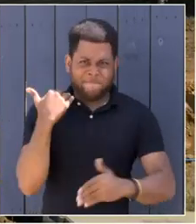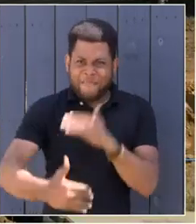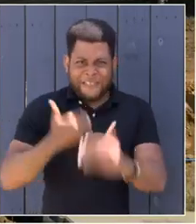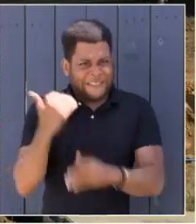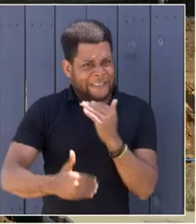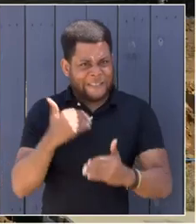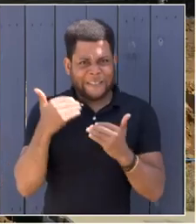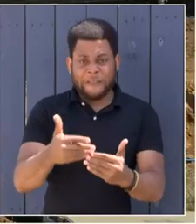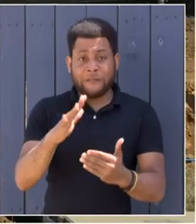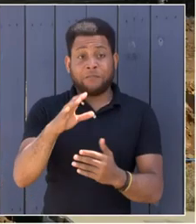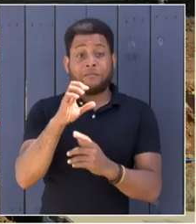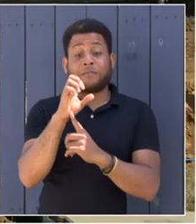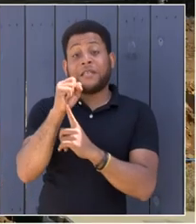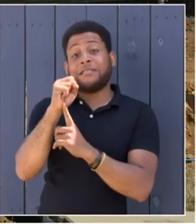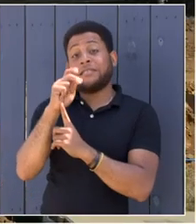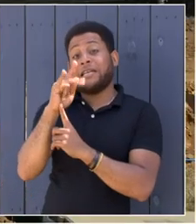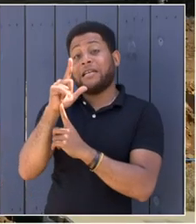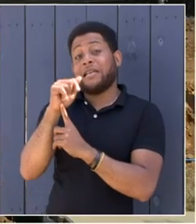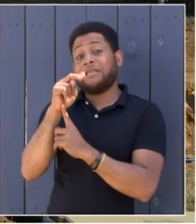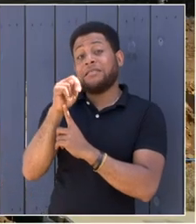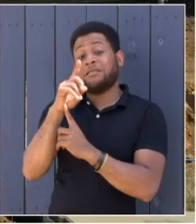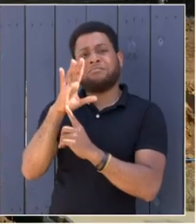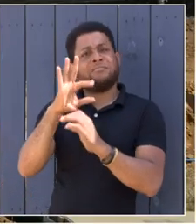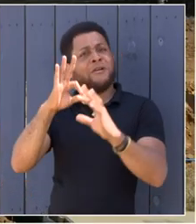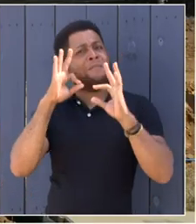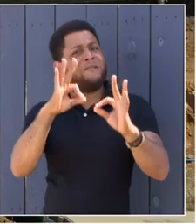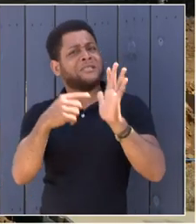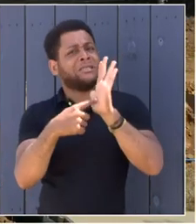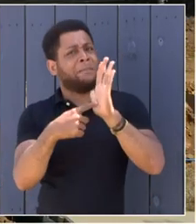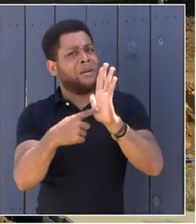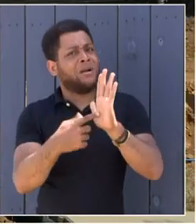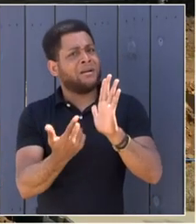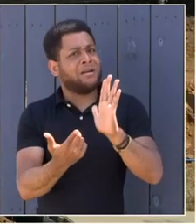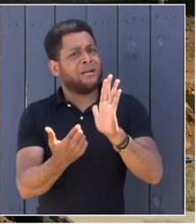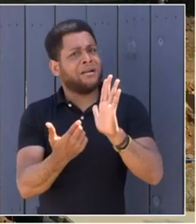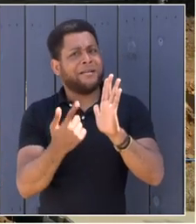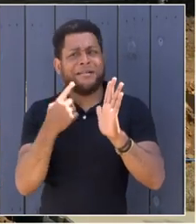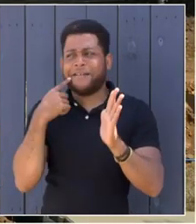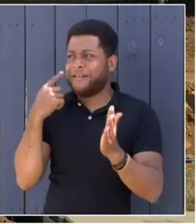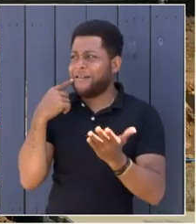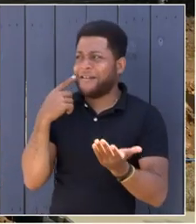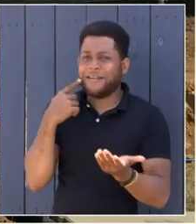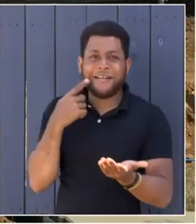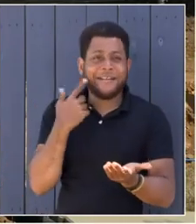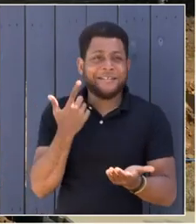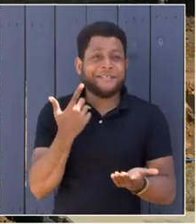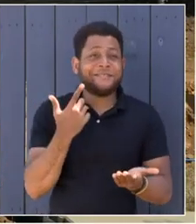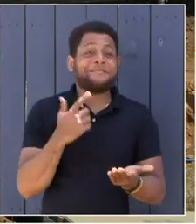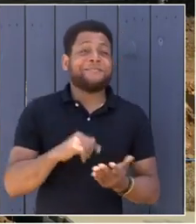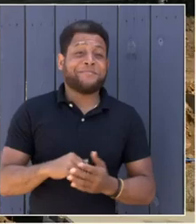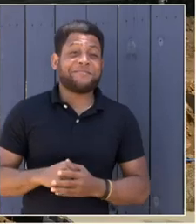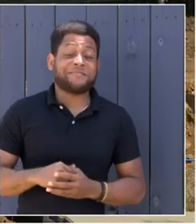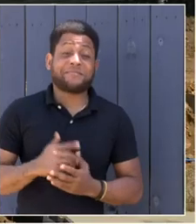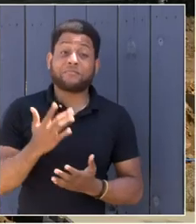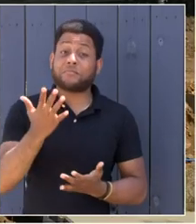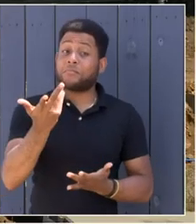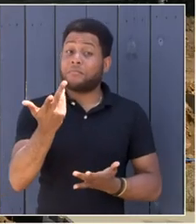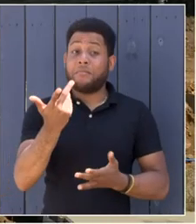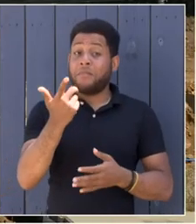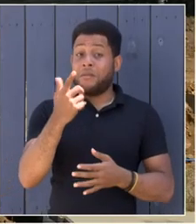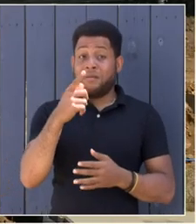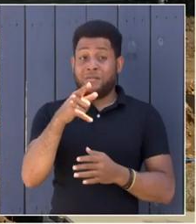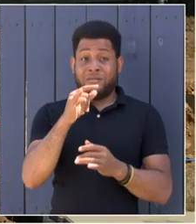child of unsticking projects over many years, but it's not alone. The same is true